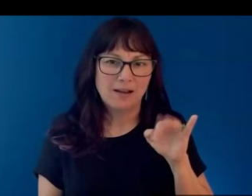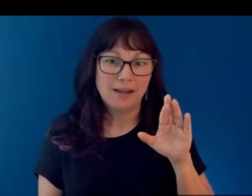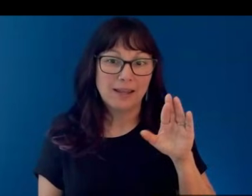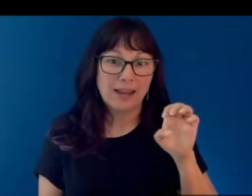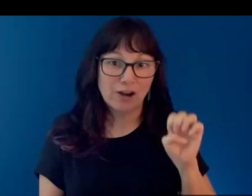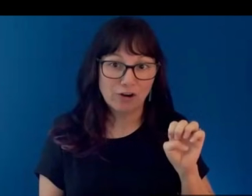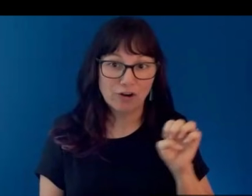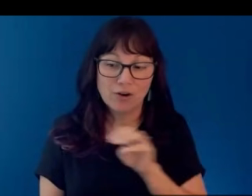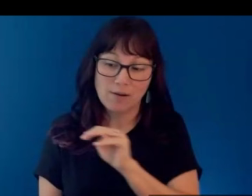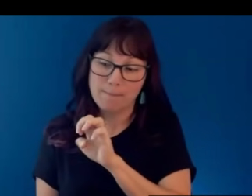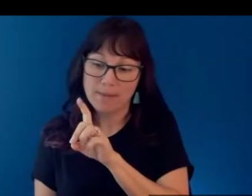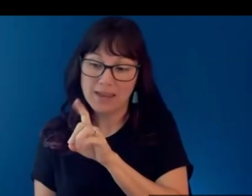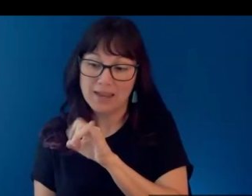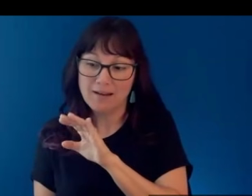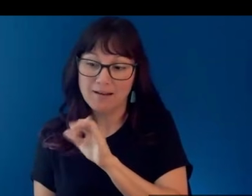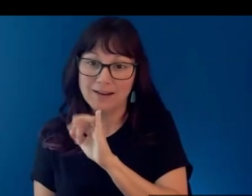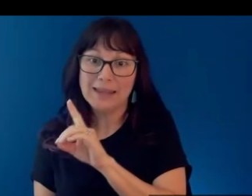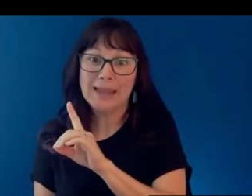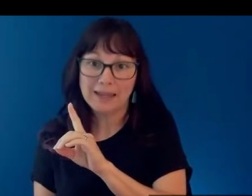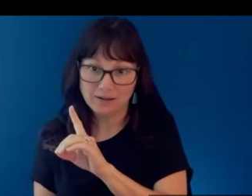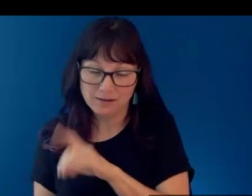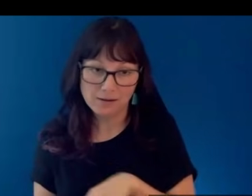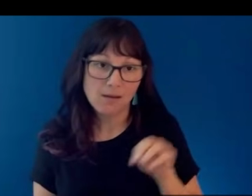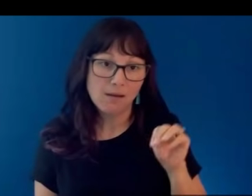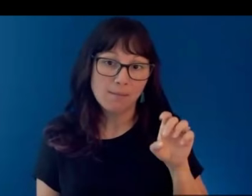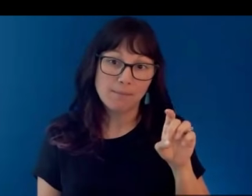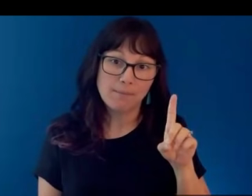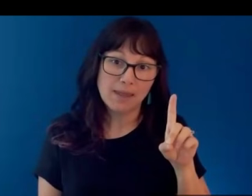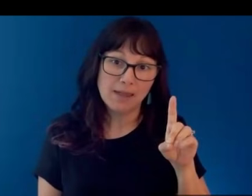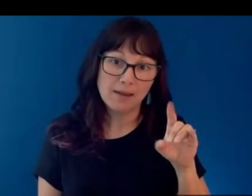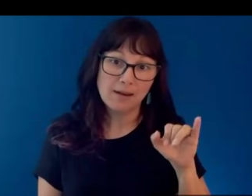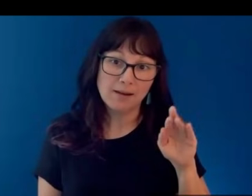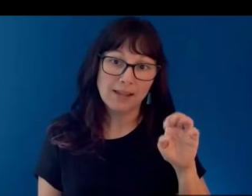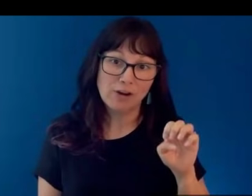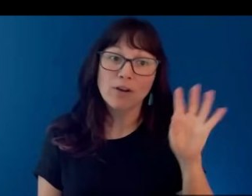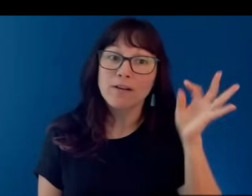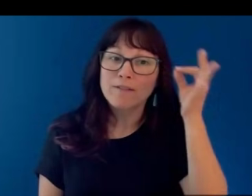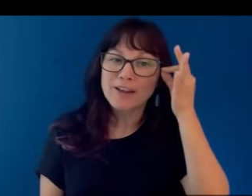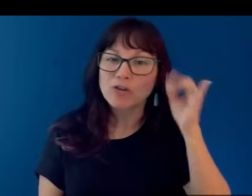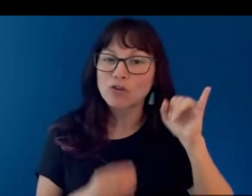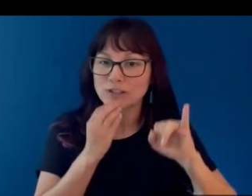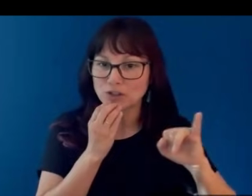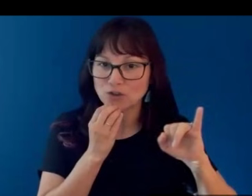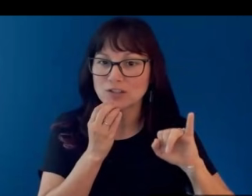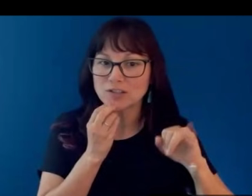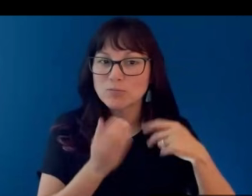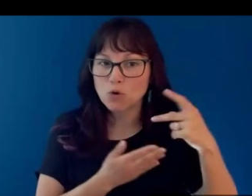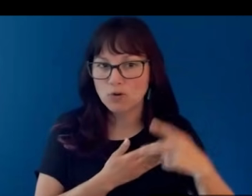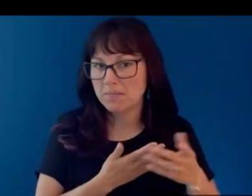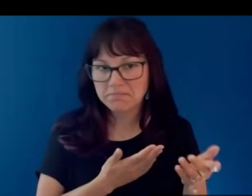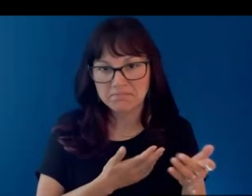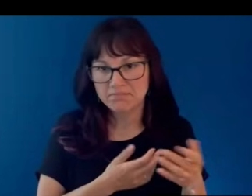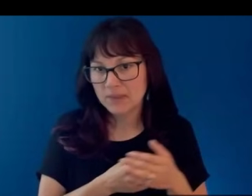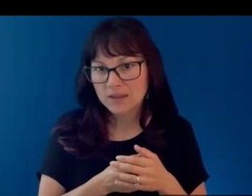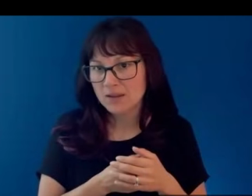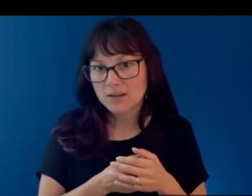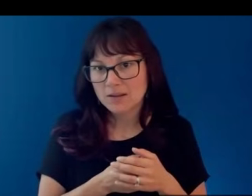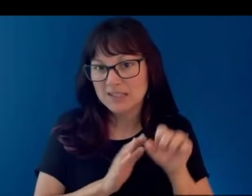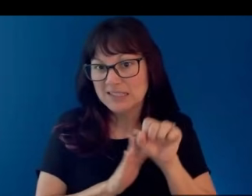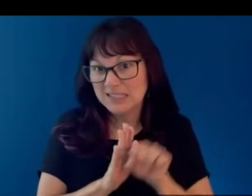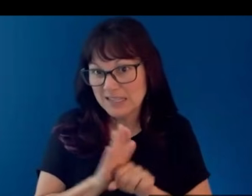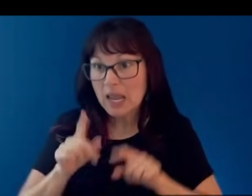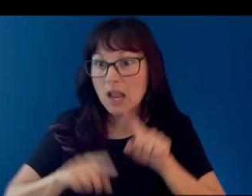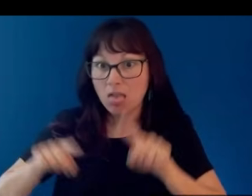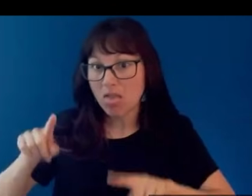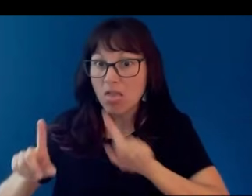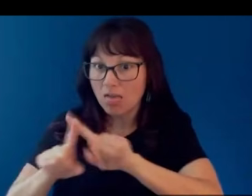versus Medicaid. So Medicare is a federal insurance program. You're not going to see very many